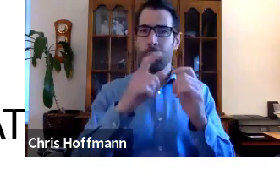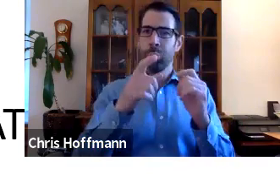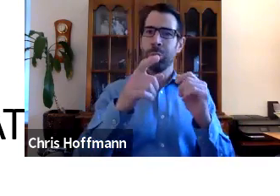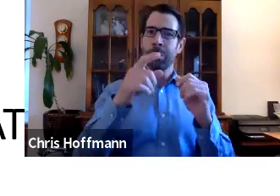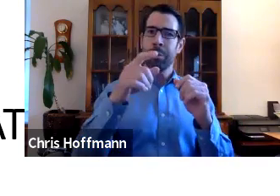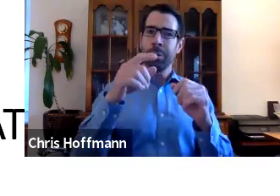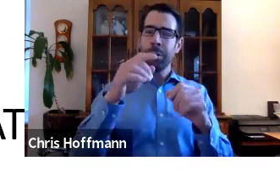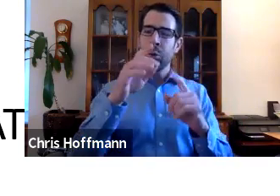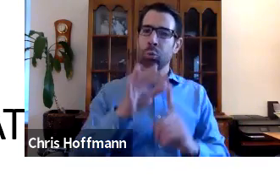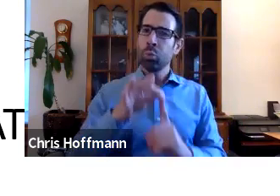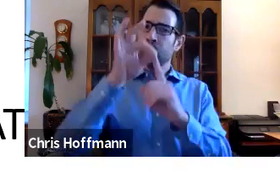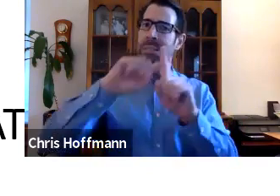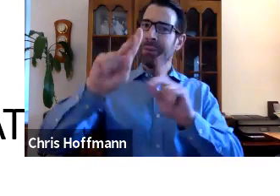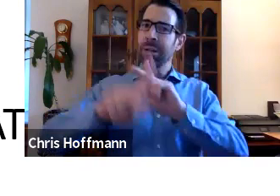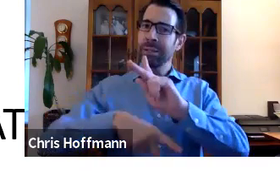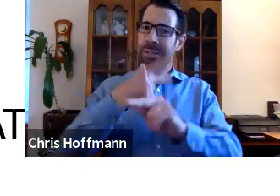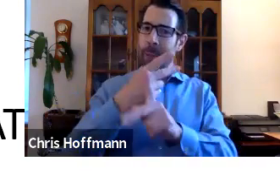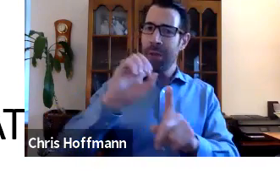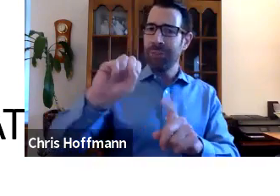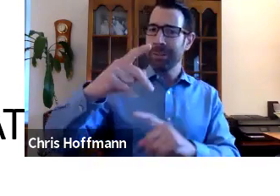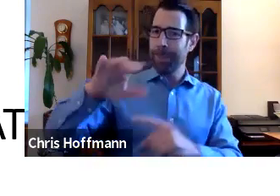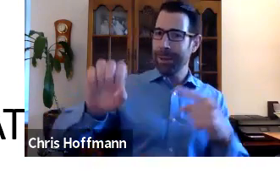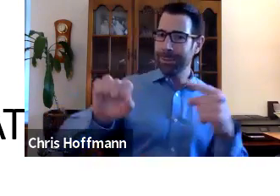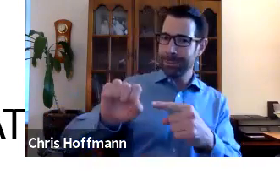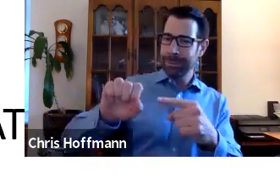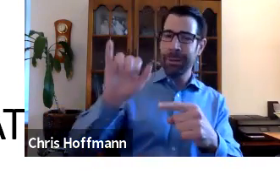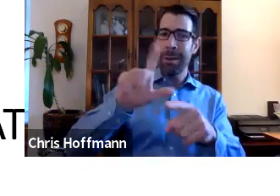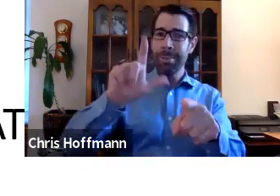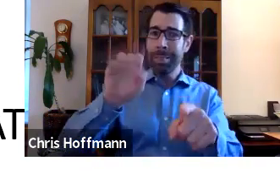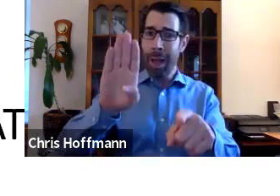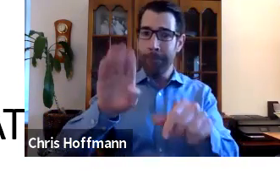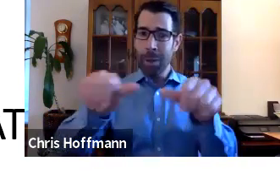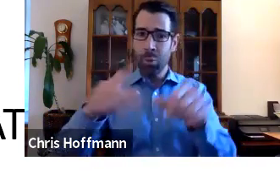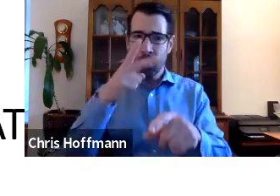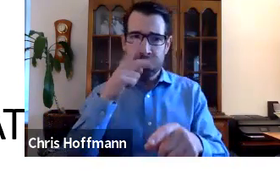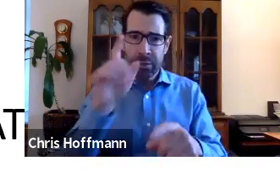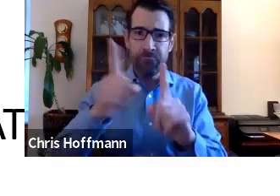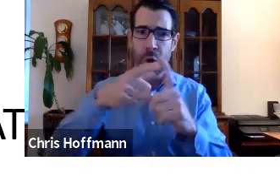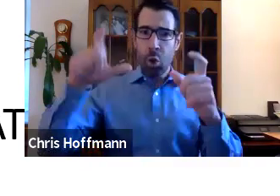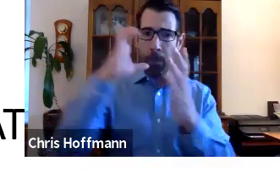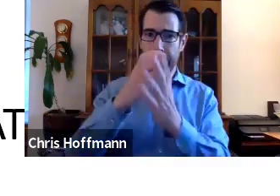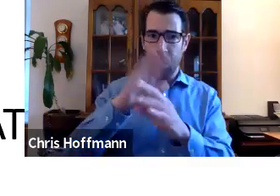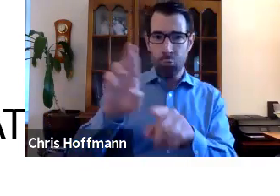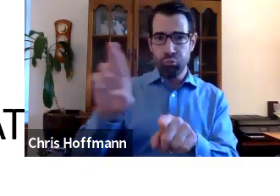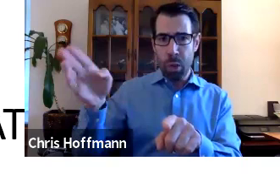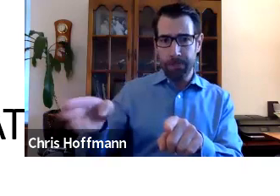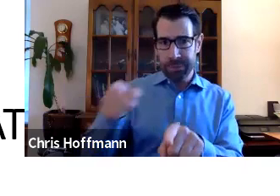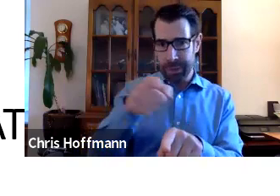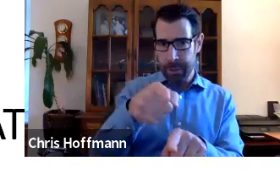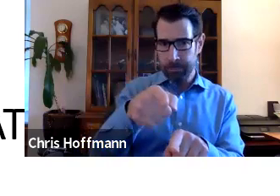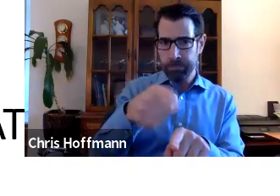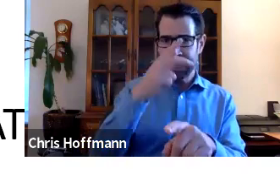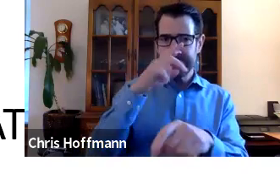math building. And this is a good example of how unique different types of spaces can be. The lab, if you can see